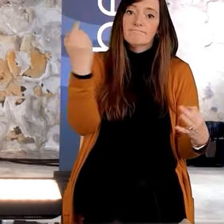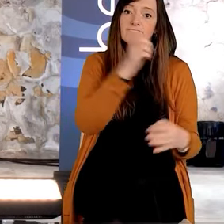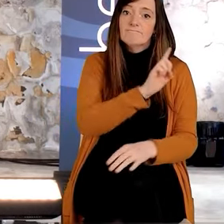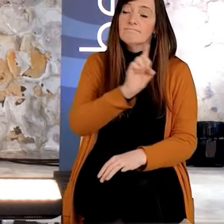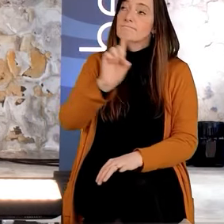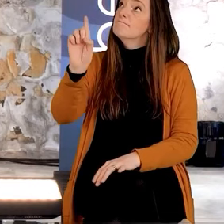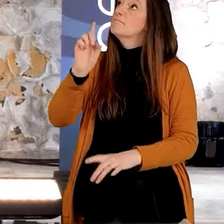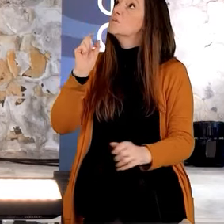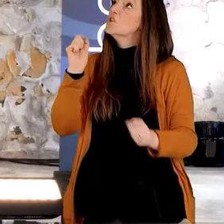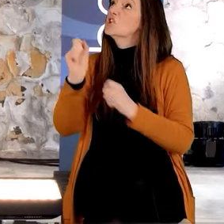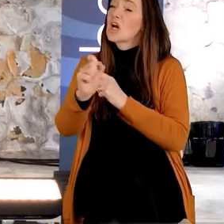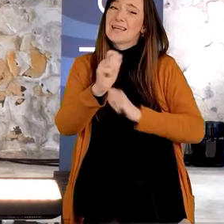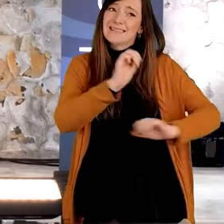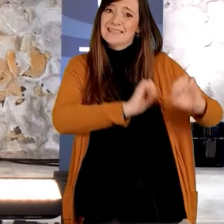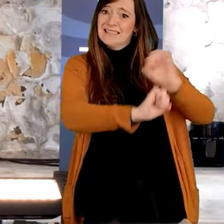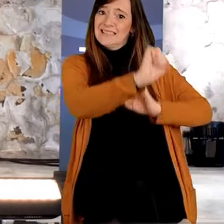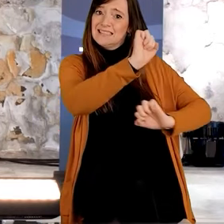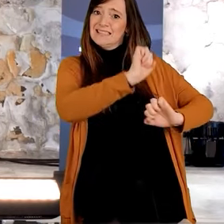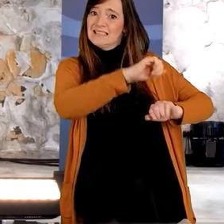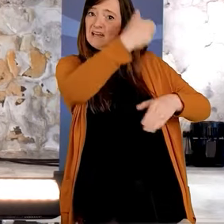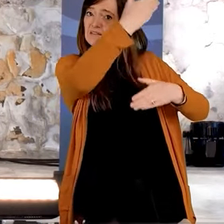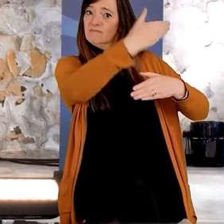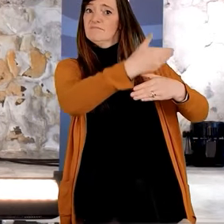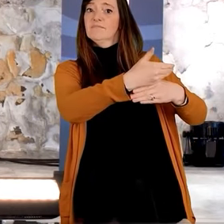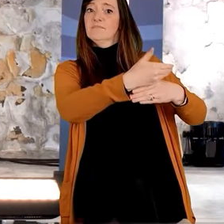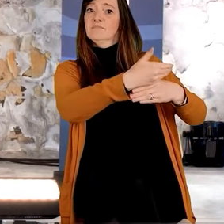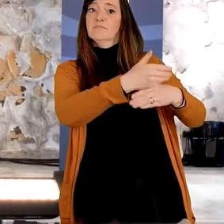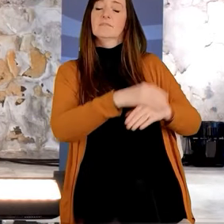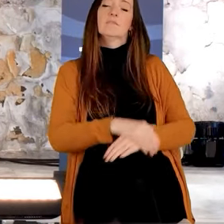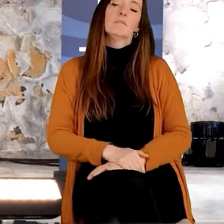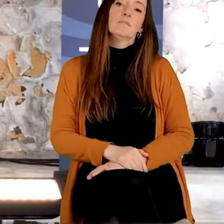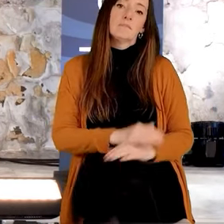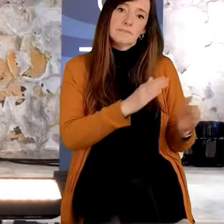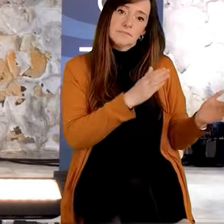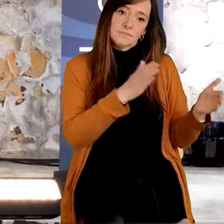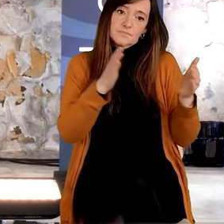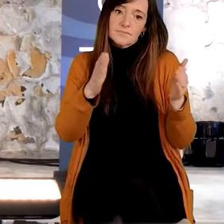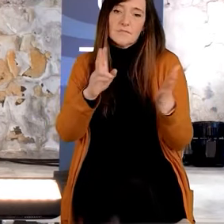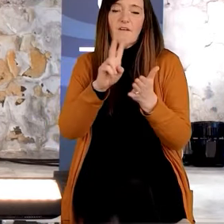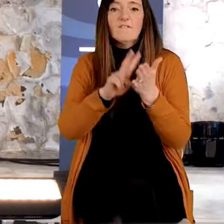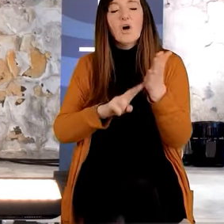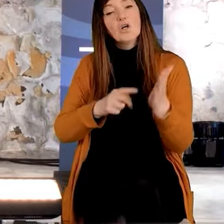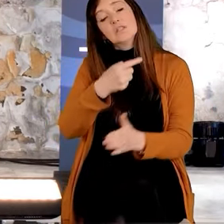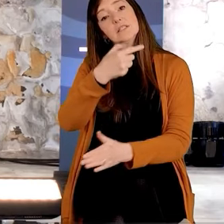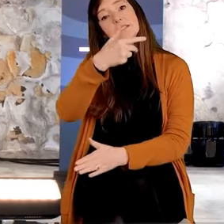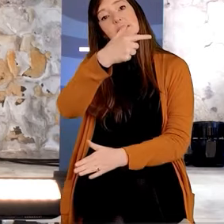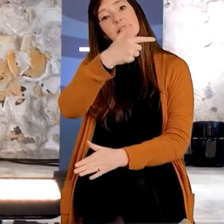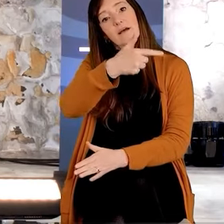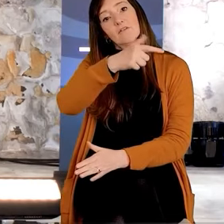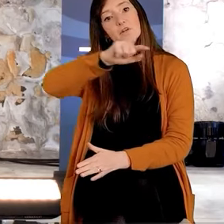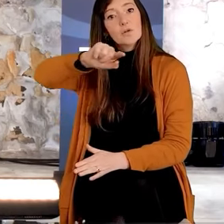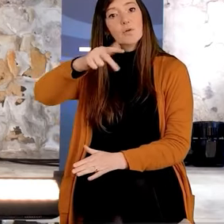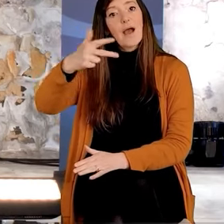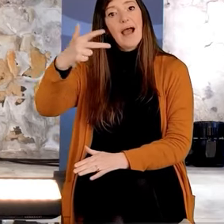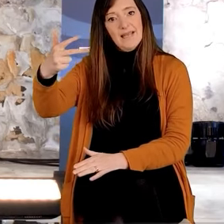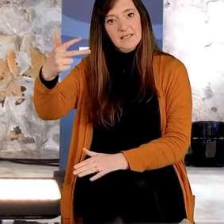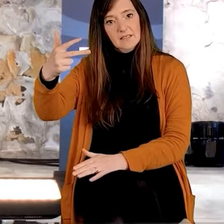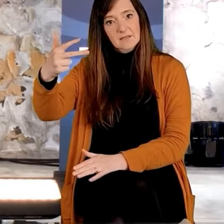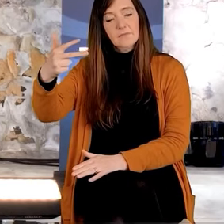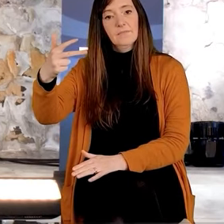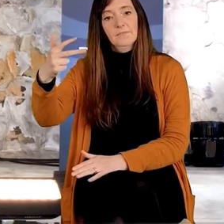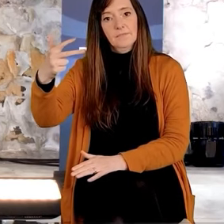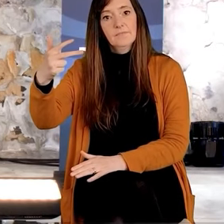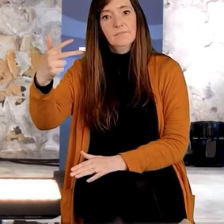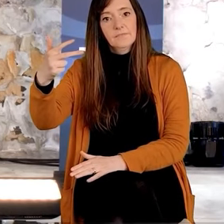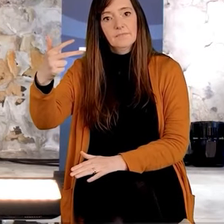and to hate those things and to flee from them. But then verse 7 and 8, we swing across. But